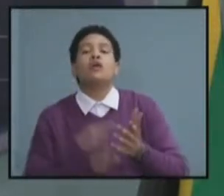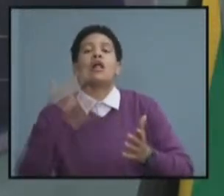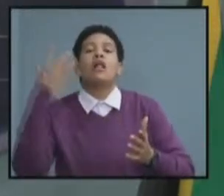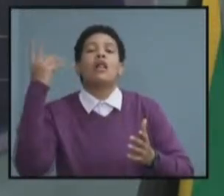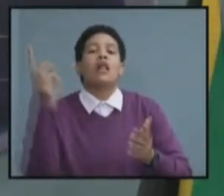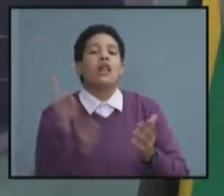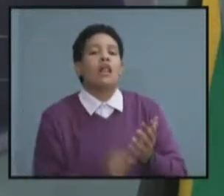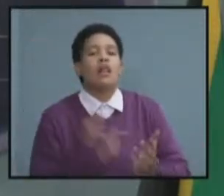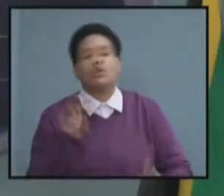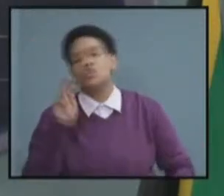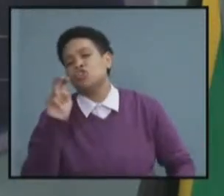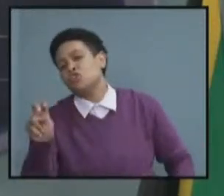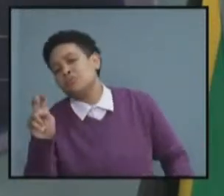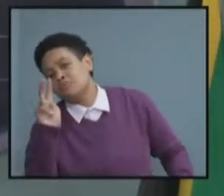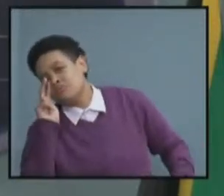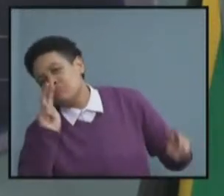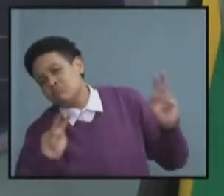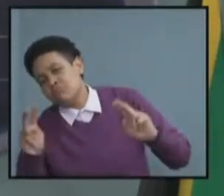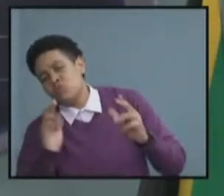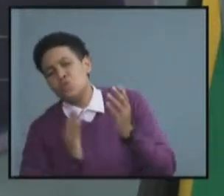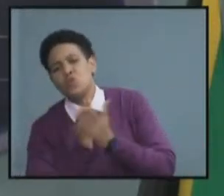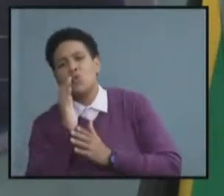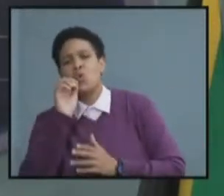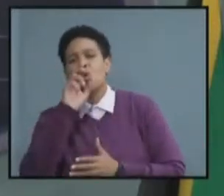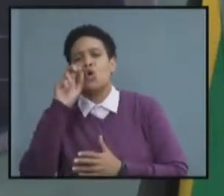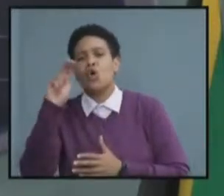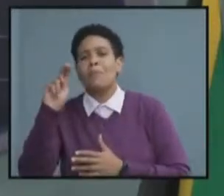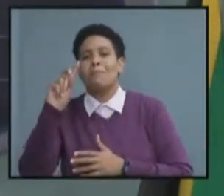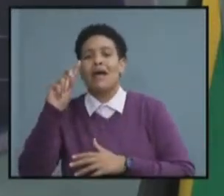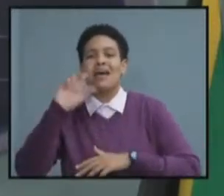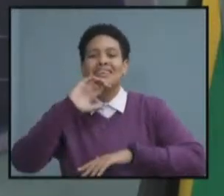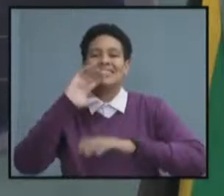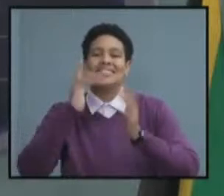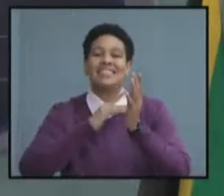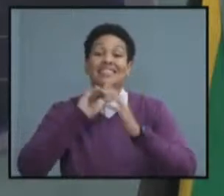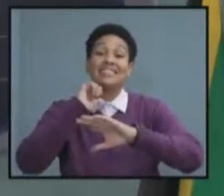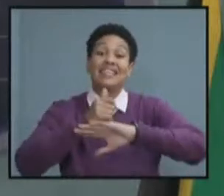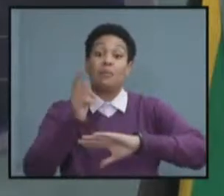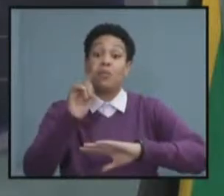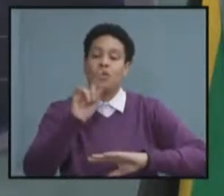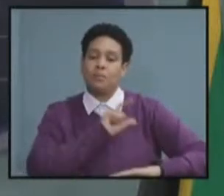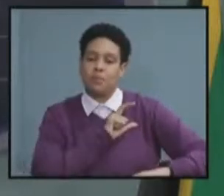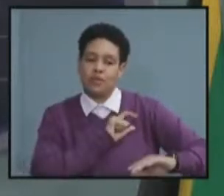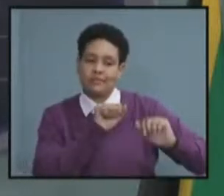through the command center that has been established at the JCF. I